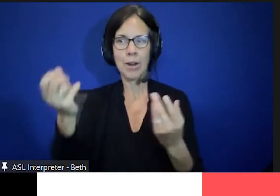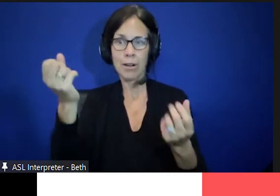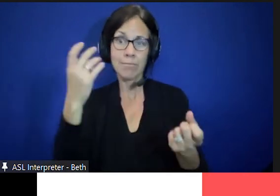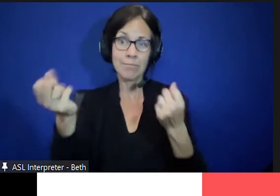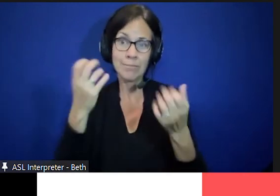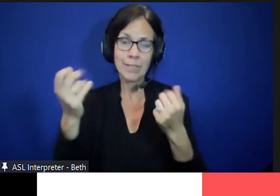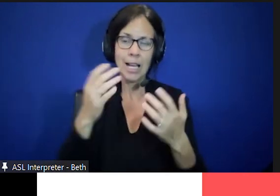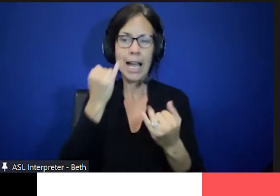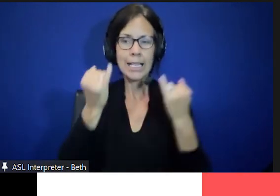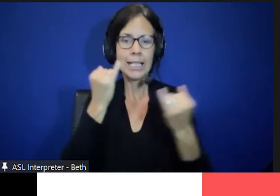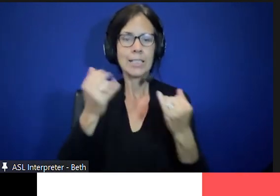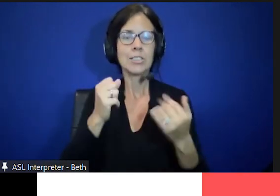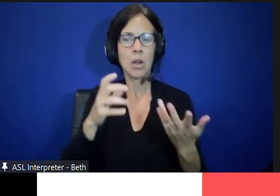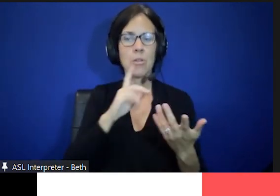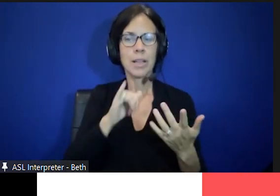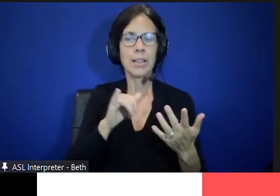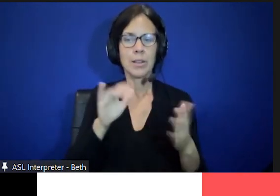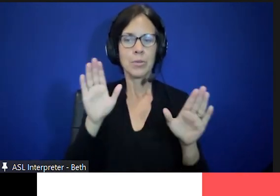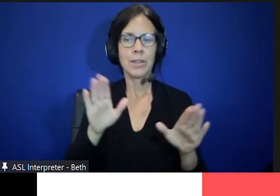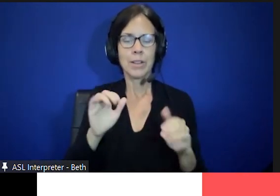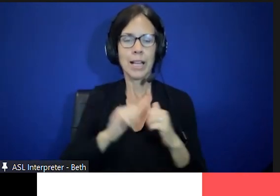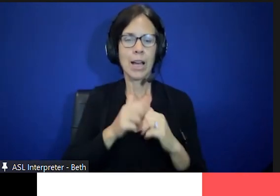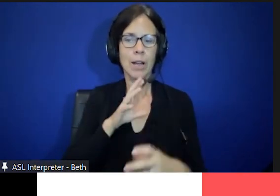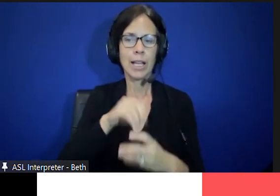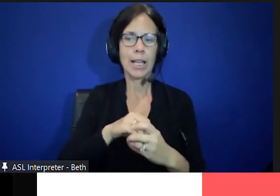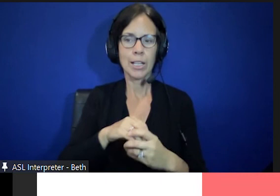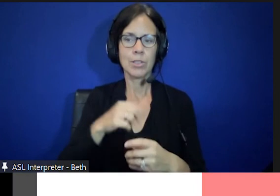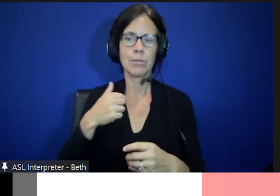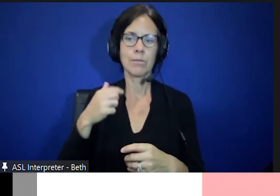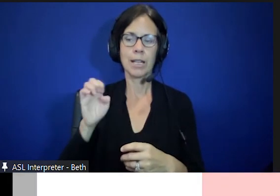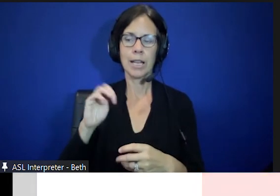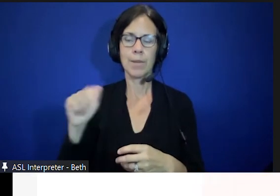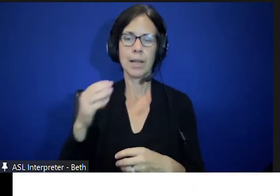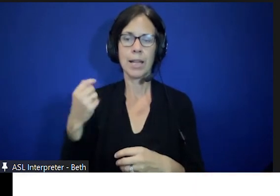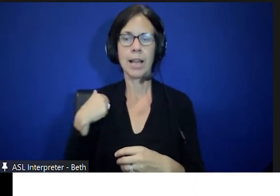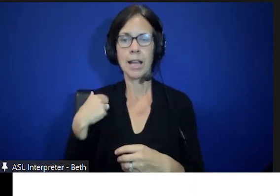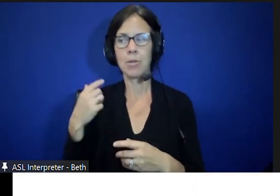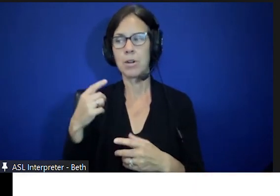like how engaging Emma and I were actually making like a positive impact.